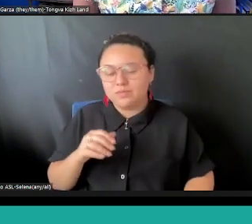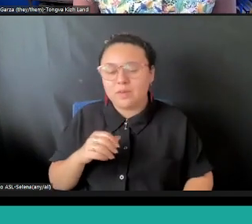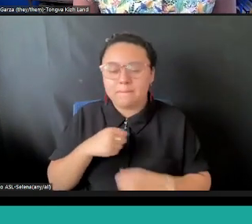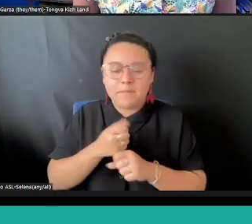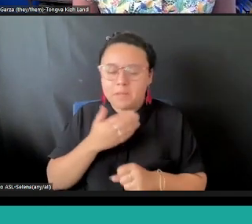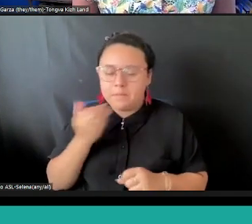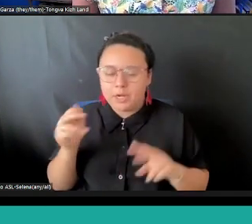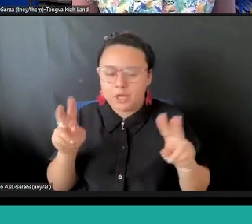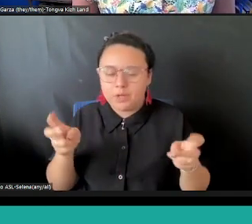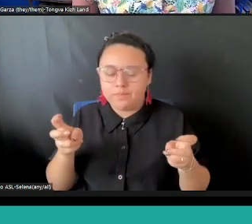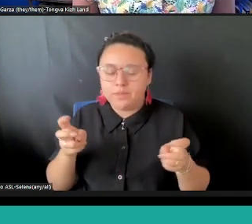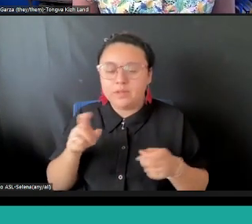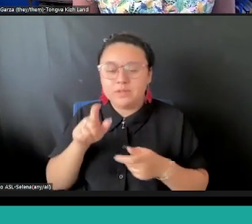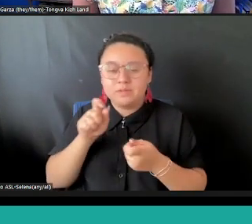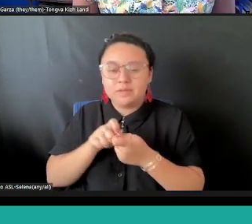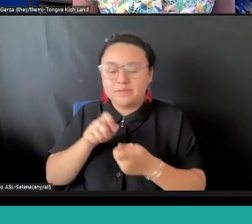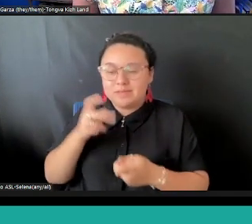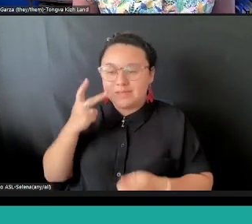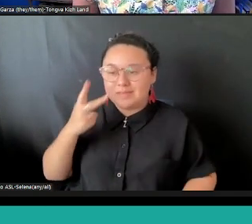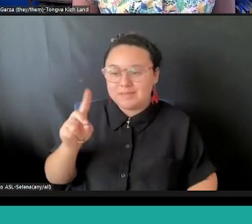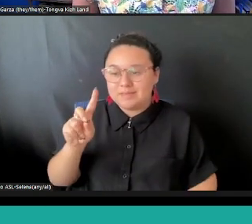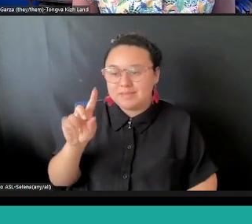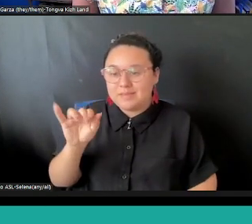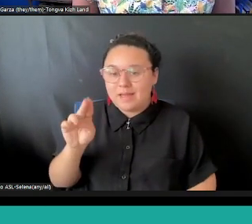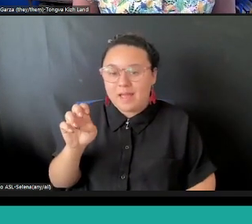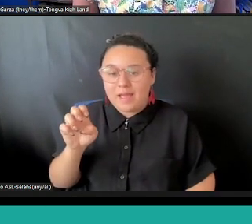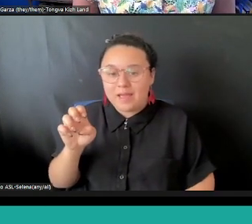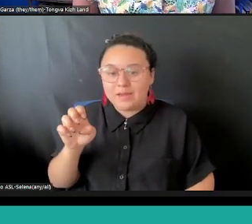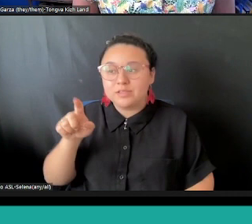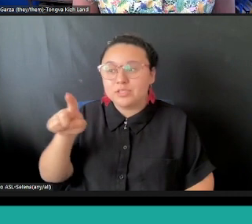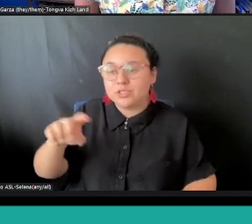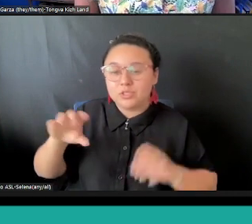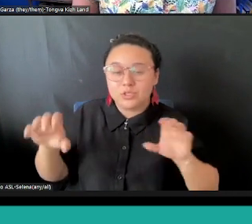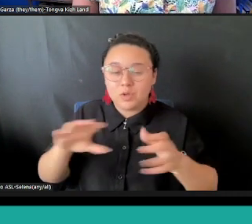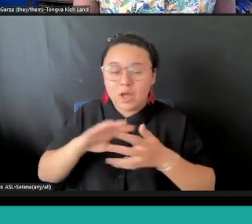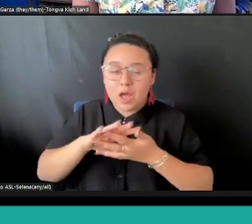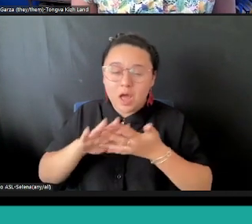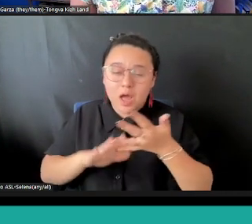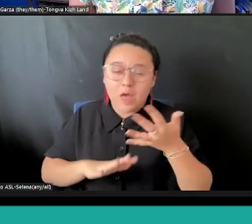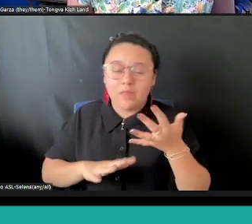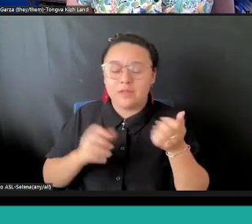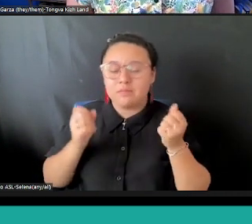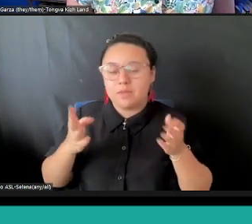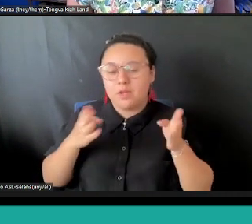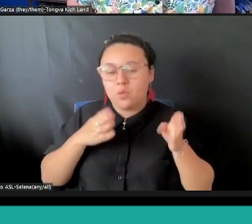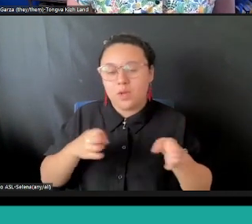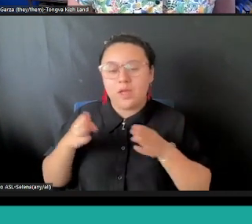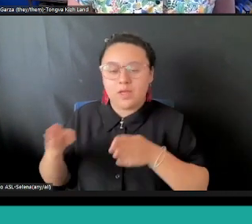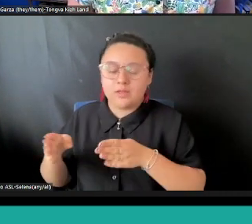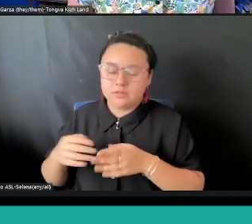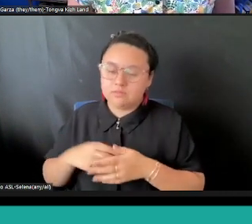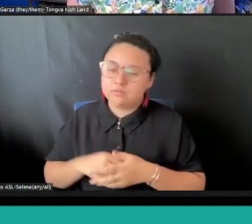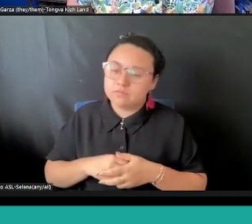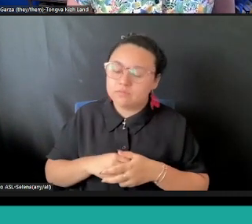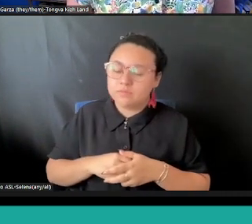And specifically Diane, just seeing her do all these things in many capacities.